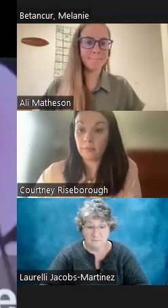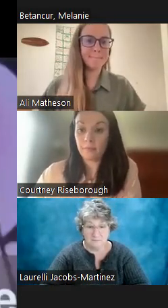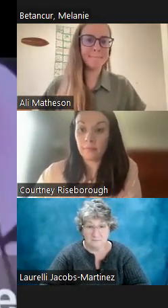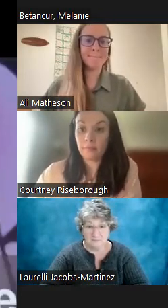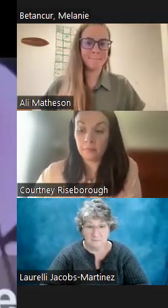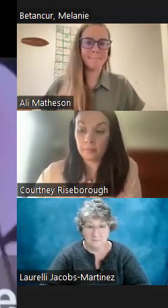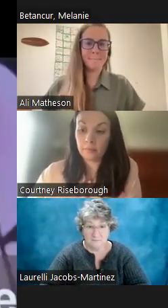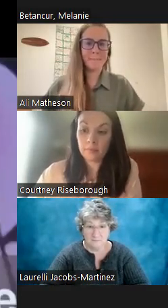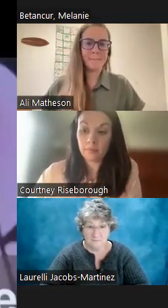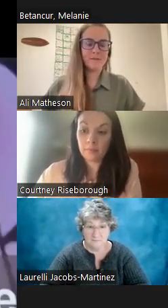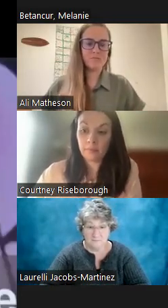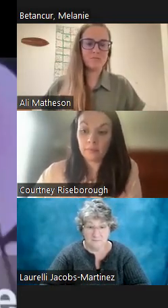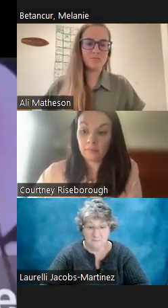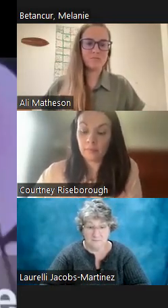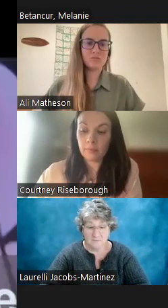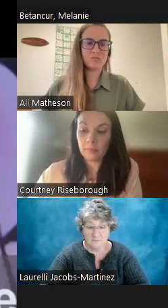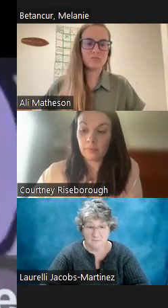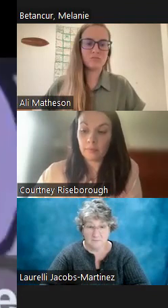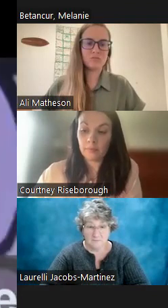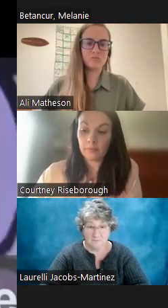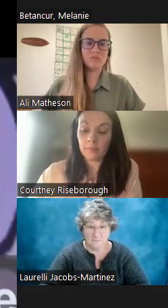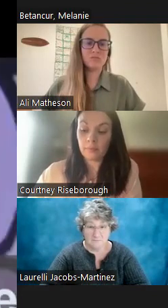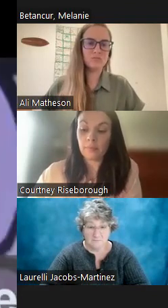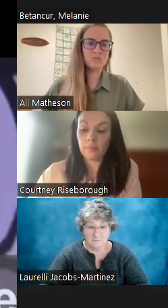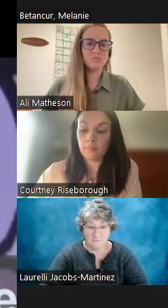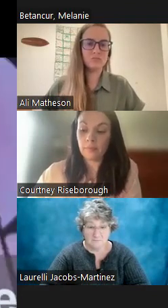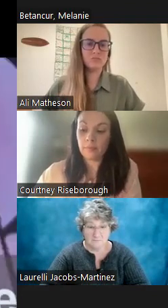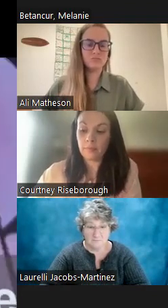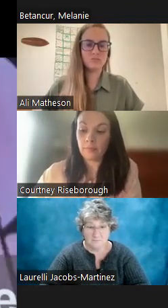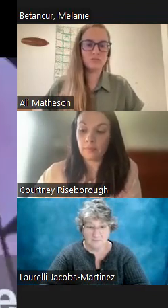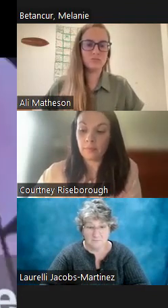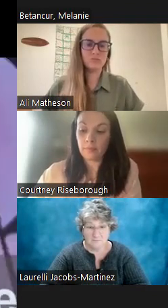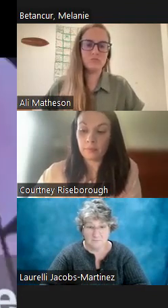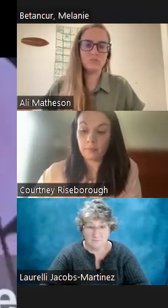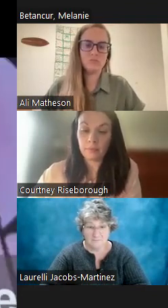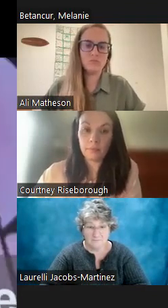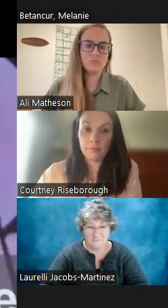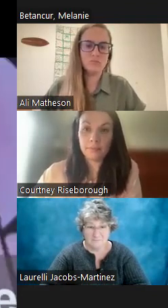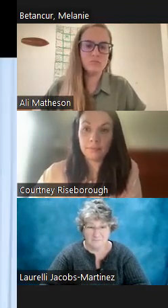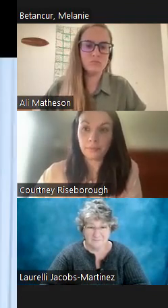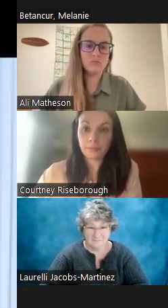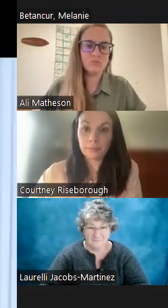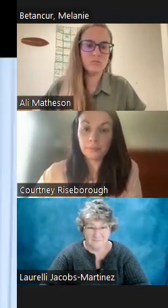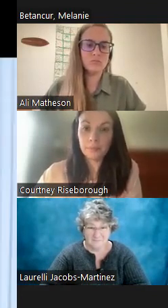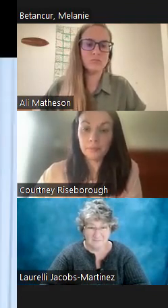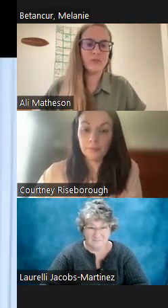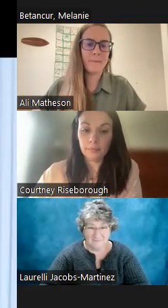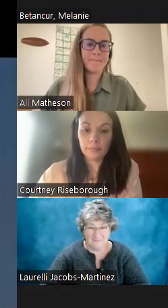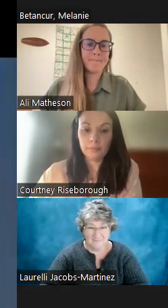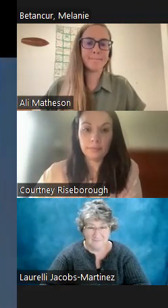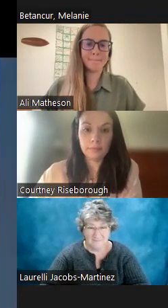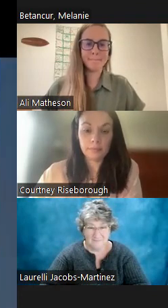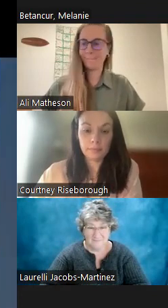and hearing in the other. Some people view me as a deaf person, some view me as hearing, but it's not one or the other. I was born